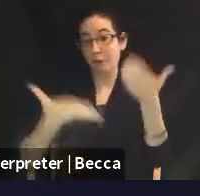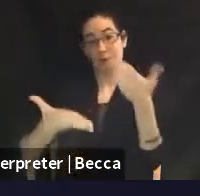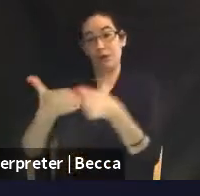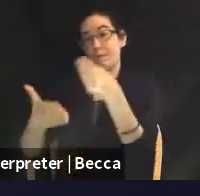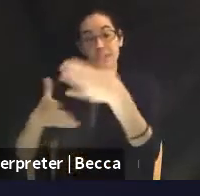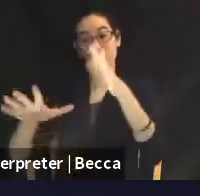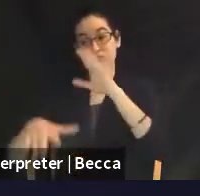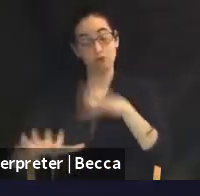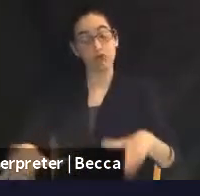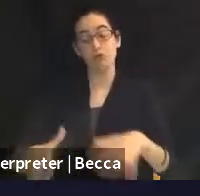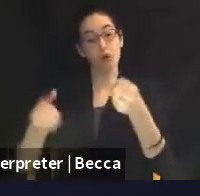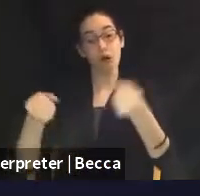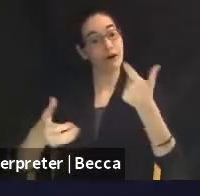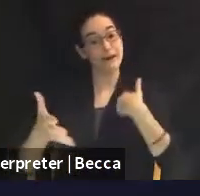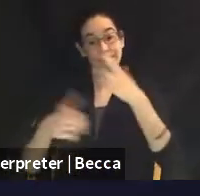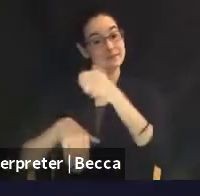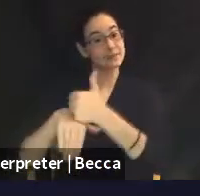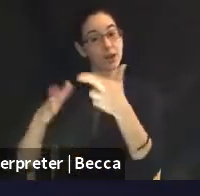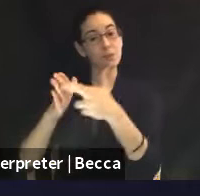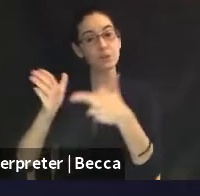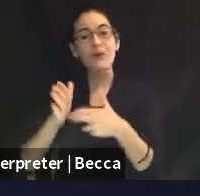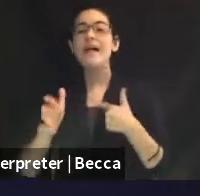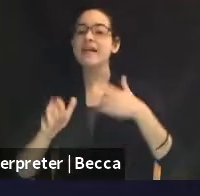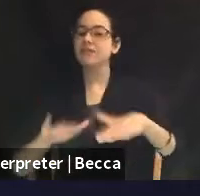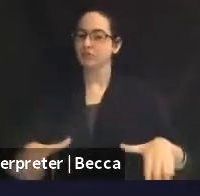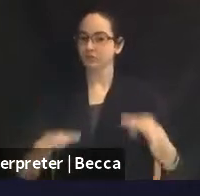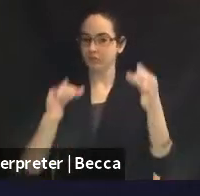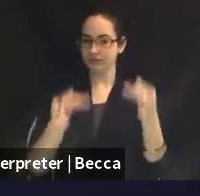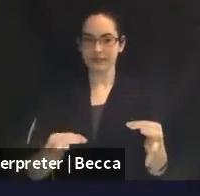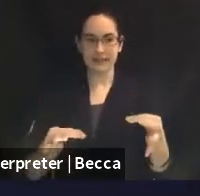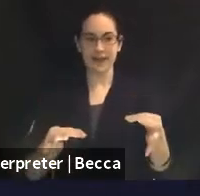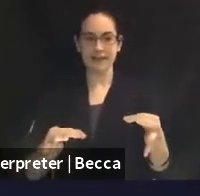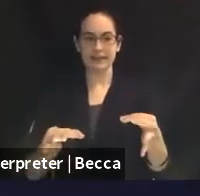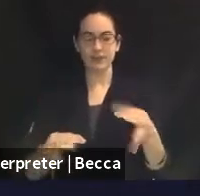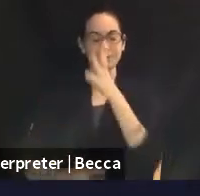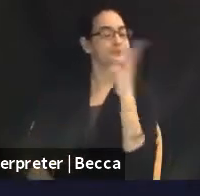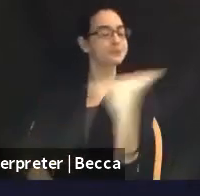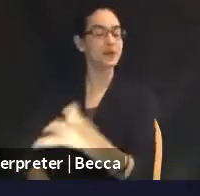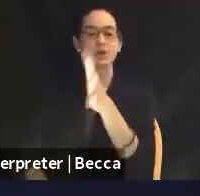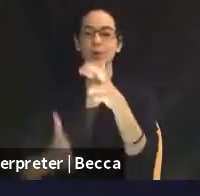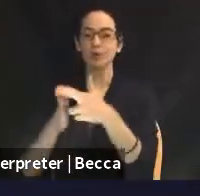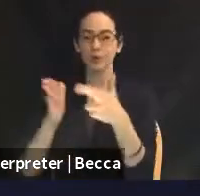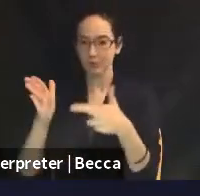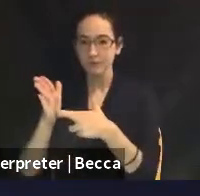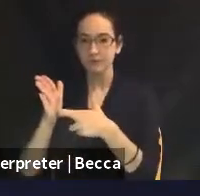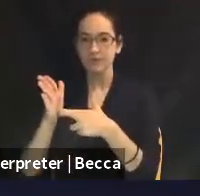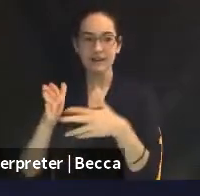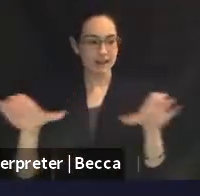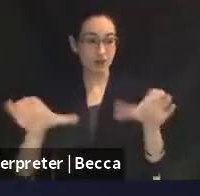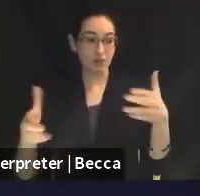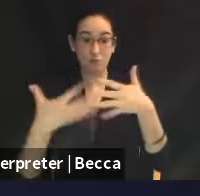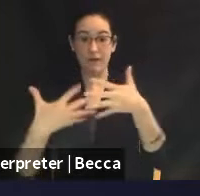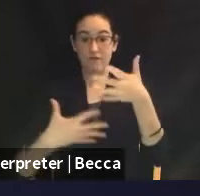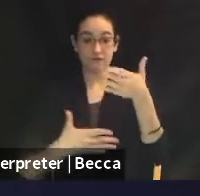Here are the rules. And then your children decide to do whatever they want with the resource you gave them, and then somehow